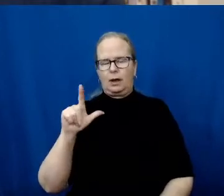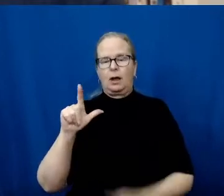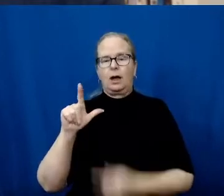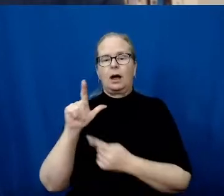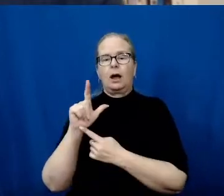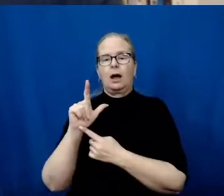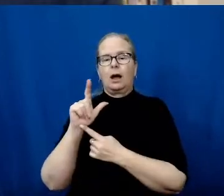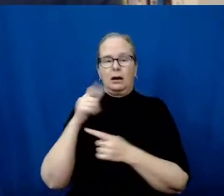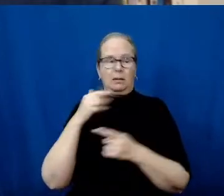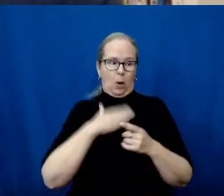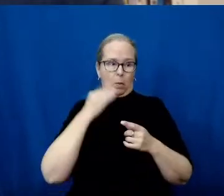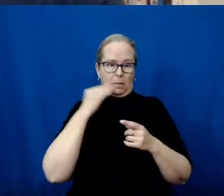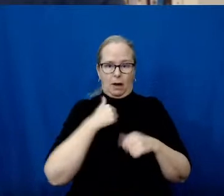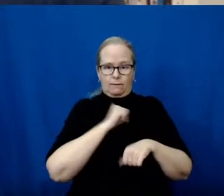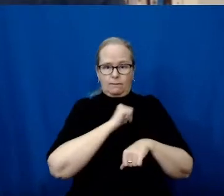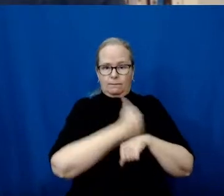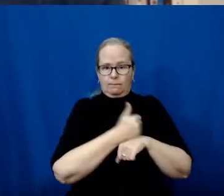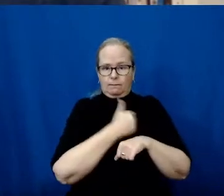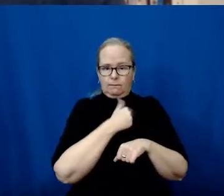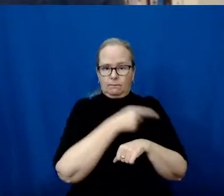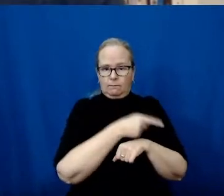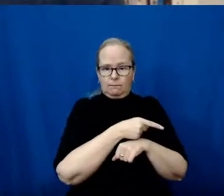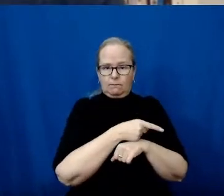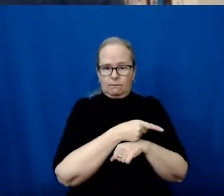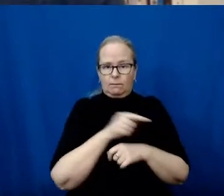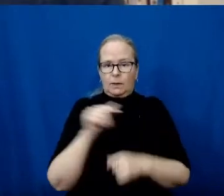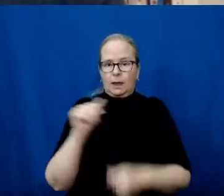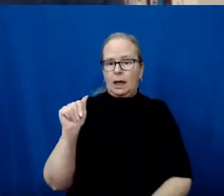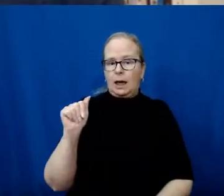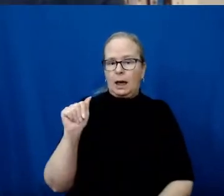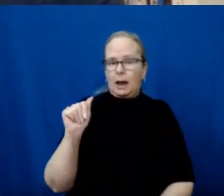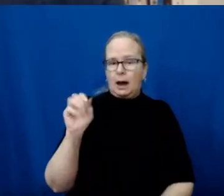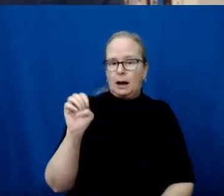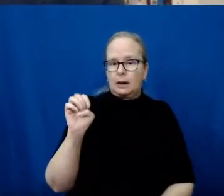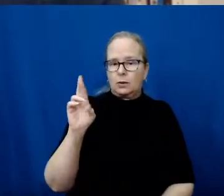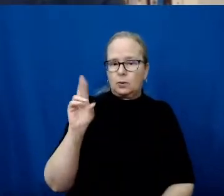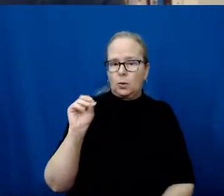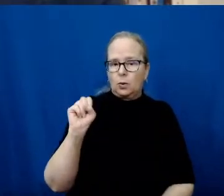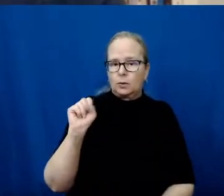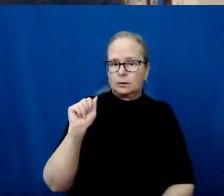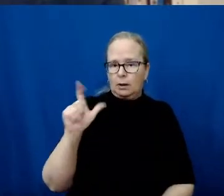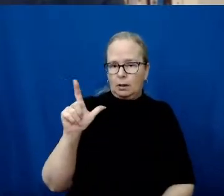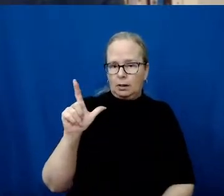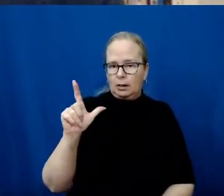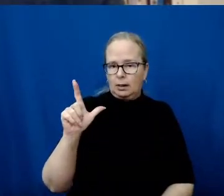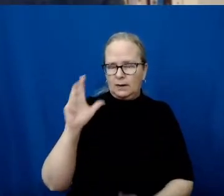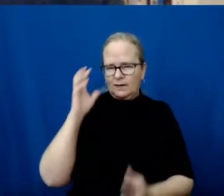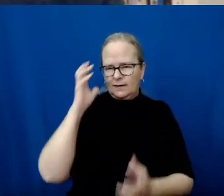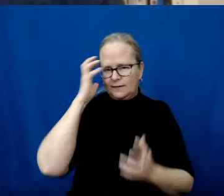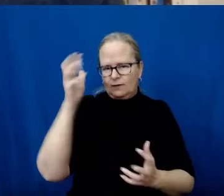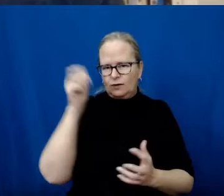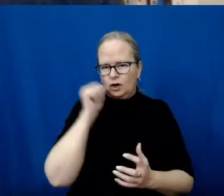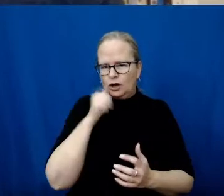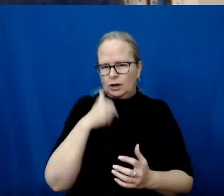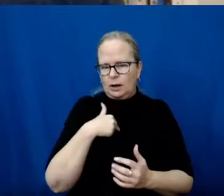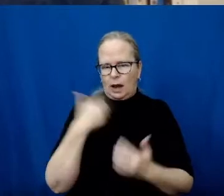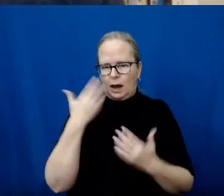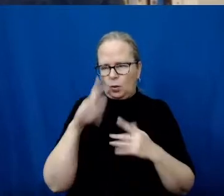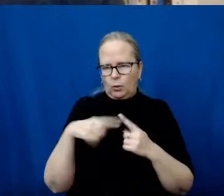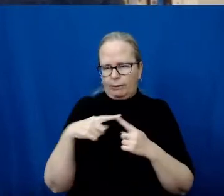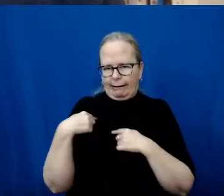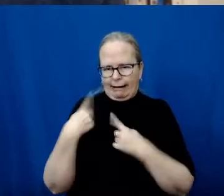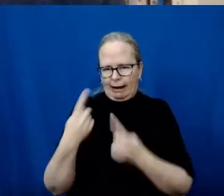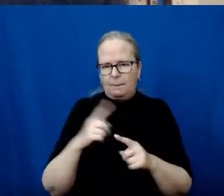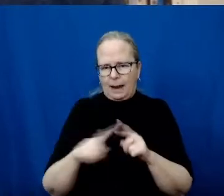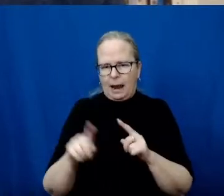did tweet a picture of my Corsi Rosenthal that was primarily constructed with purple colored duct tape. Made me very